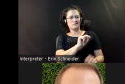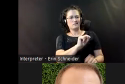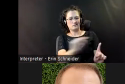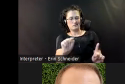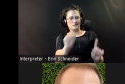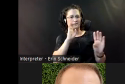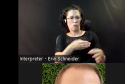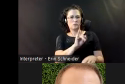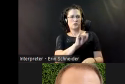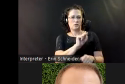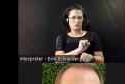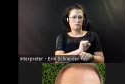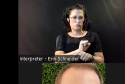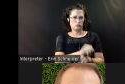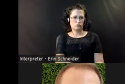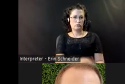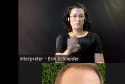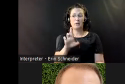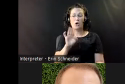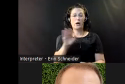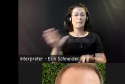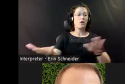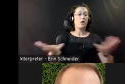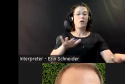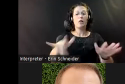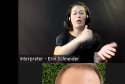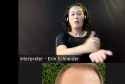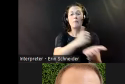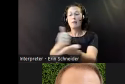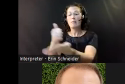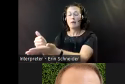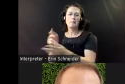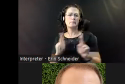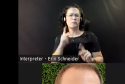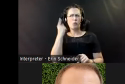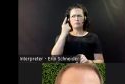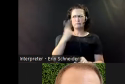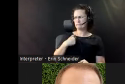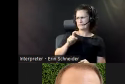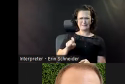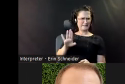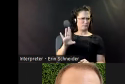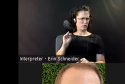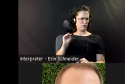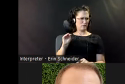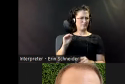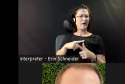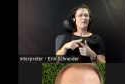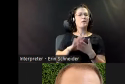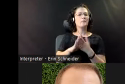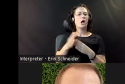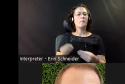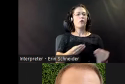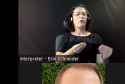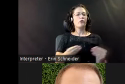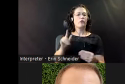getting into these areas, people start questioning the value or need for BRM, which is where that term liaison starts coming about, because you're just